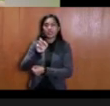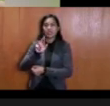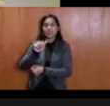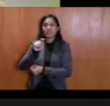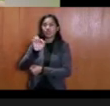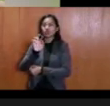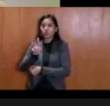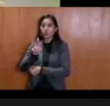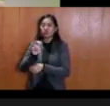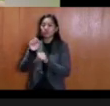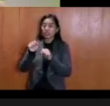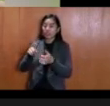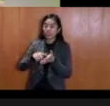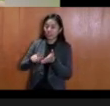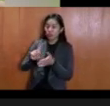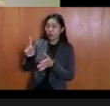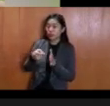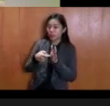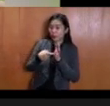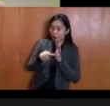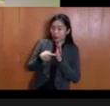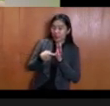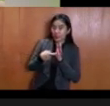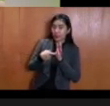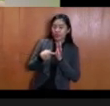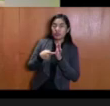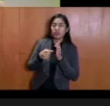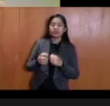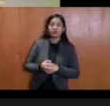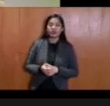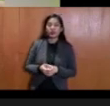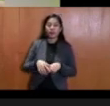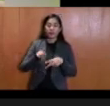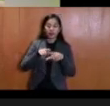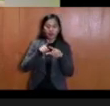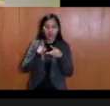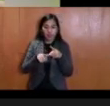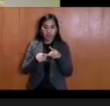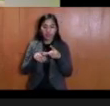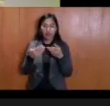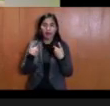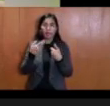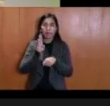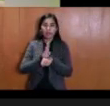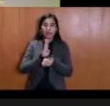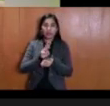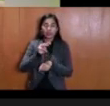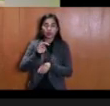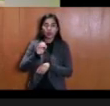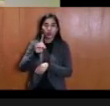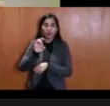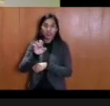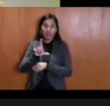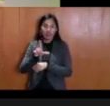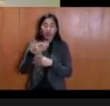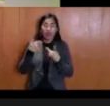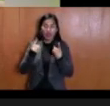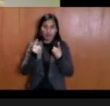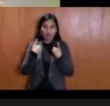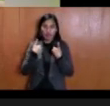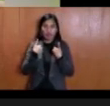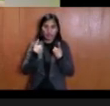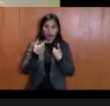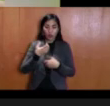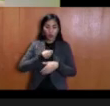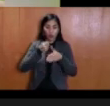requirements of the owner, or they can sell it to the grid. There is also a business model wherein the owner